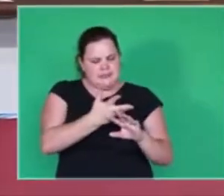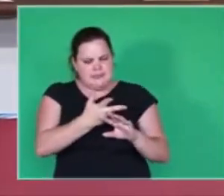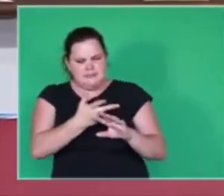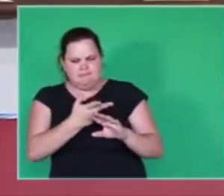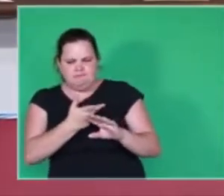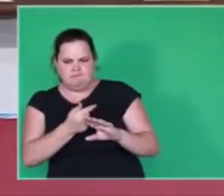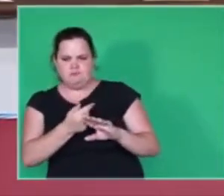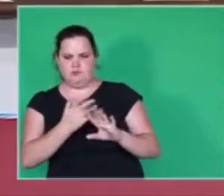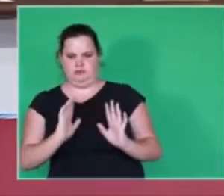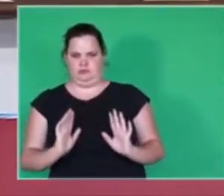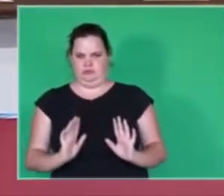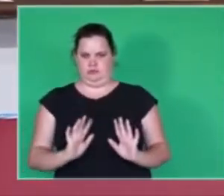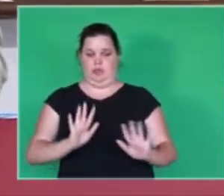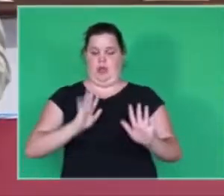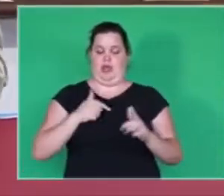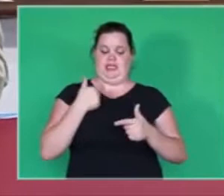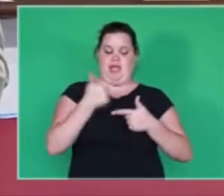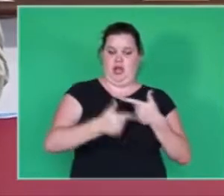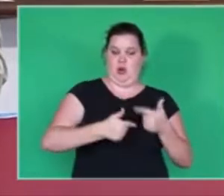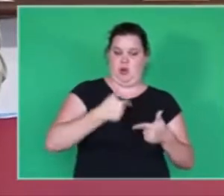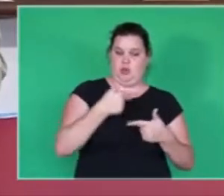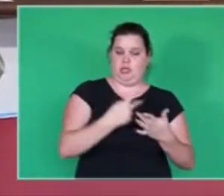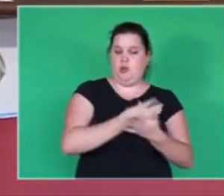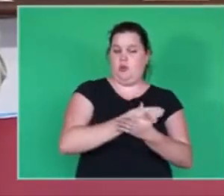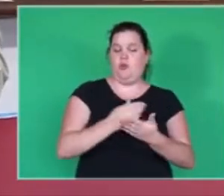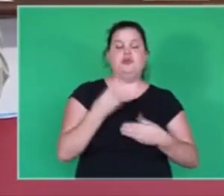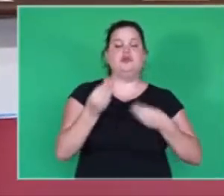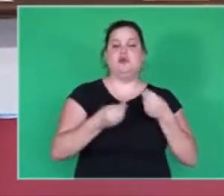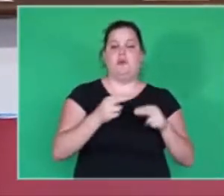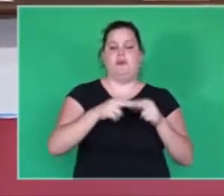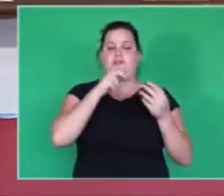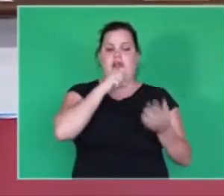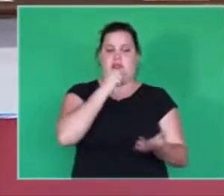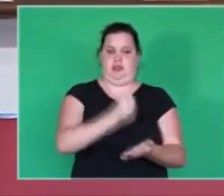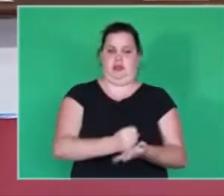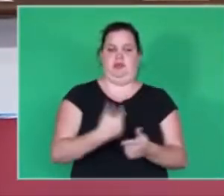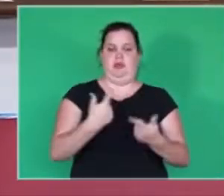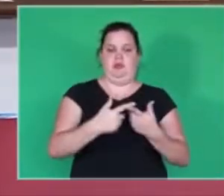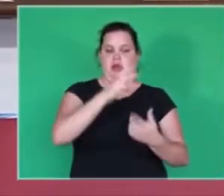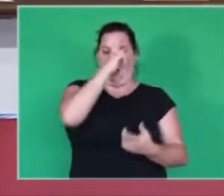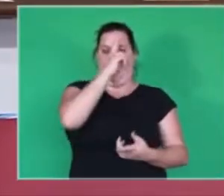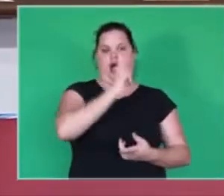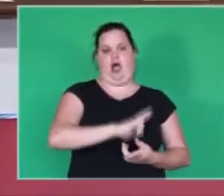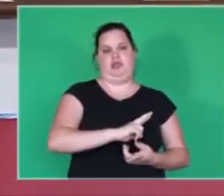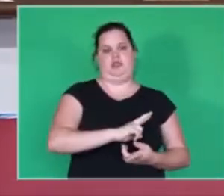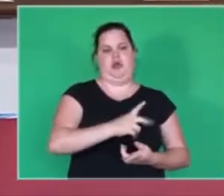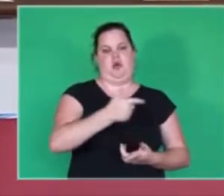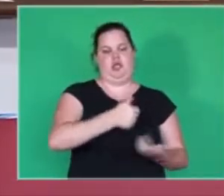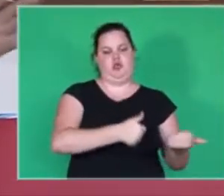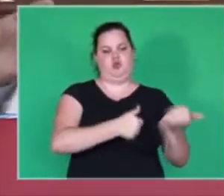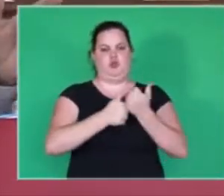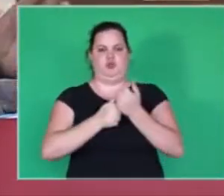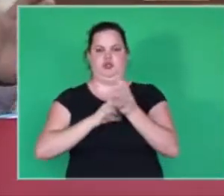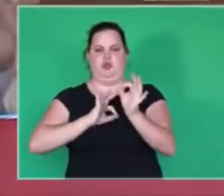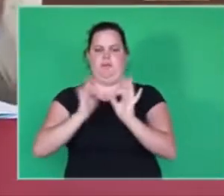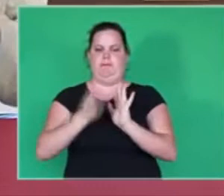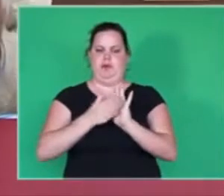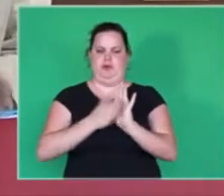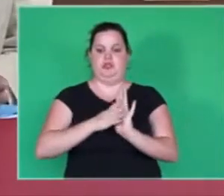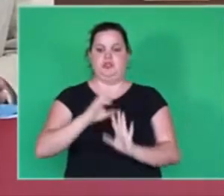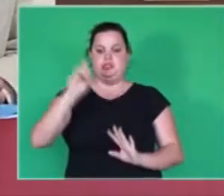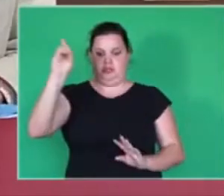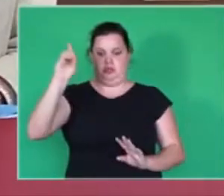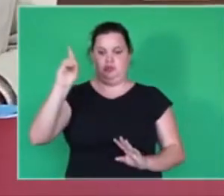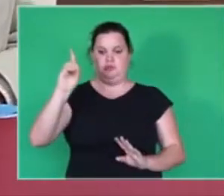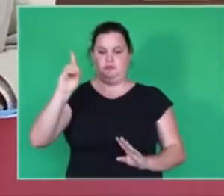struggles began in the Old Testament with philosophy, the reason trying to replace God's project.